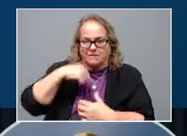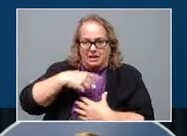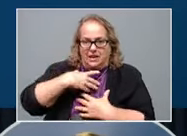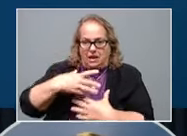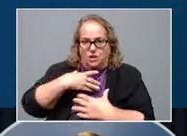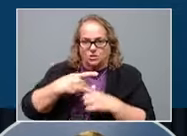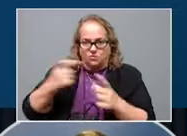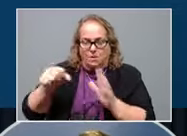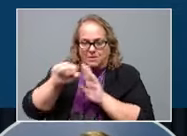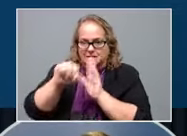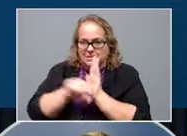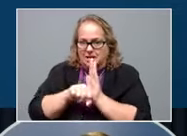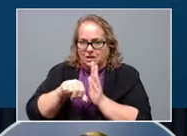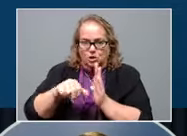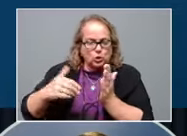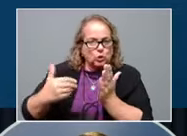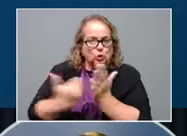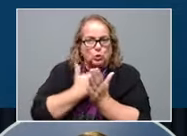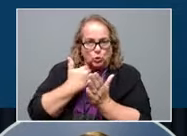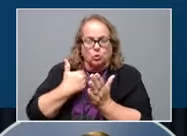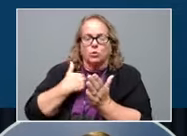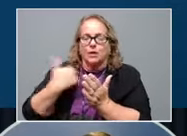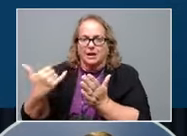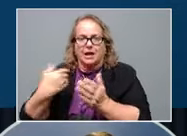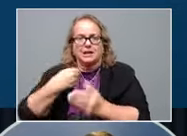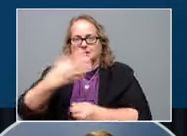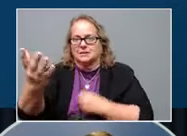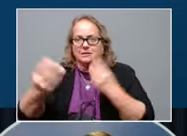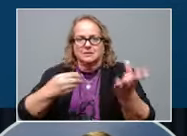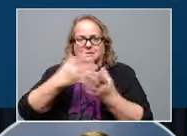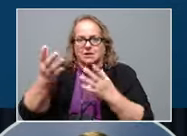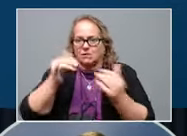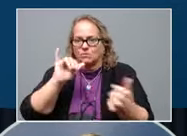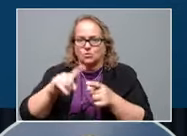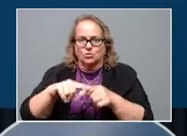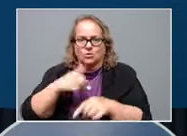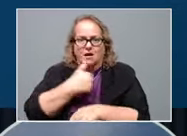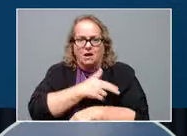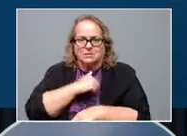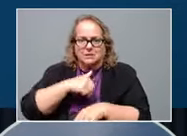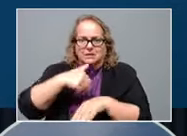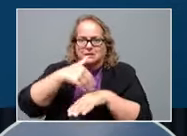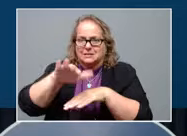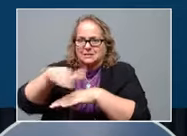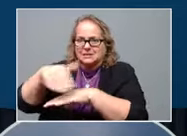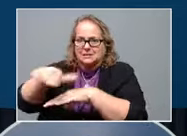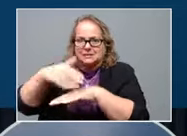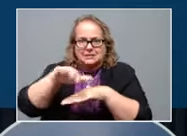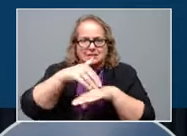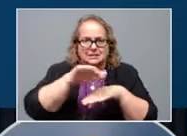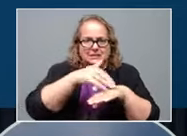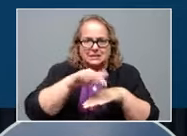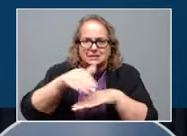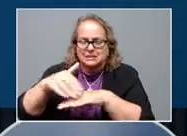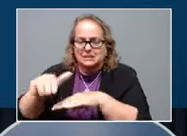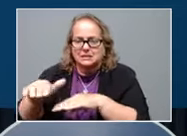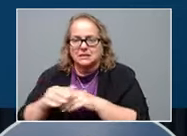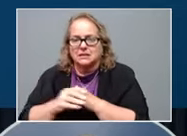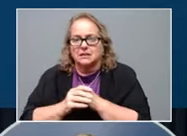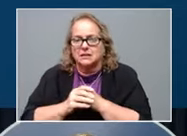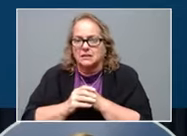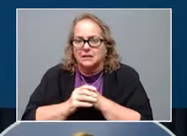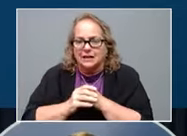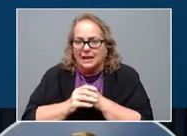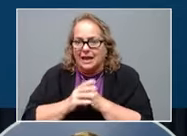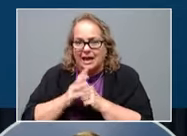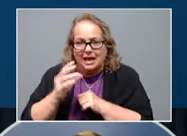new. We've been deploying them, and the amount we got from the National Strategic Stockpile all over the Commonwealth. And as